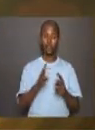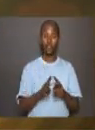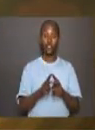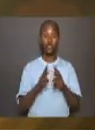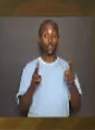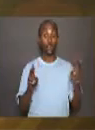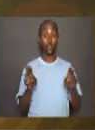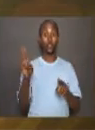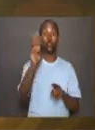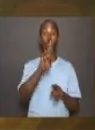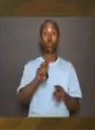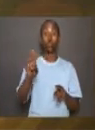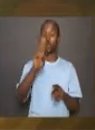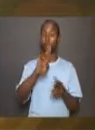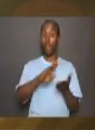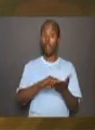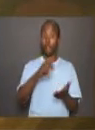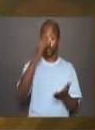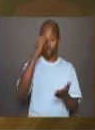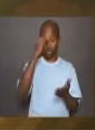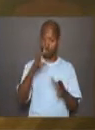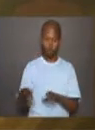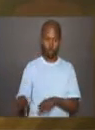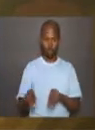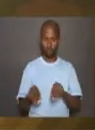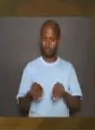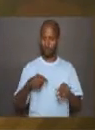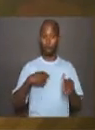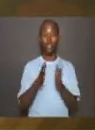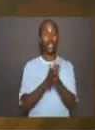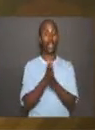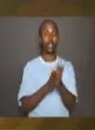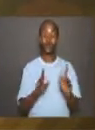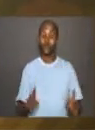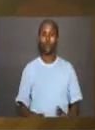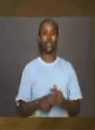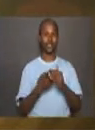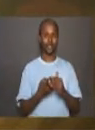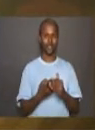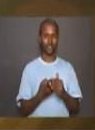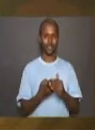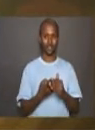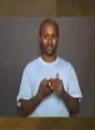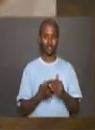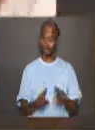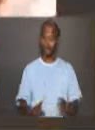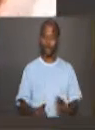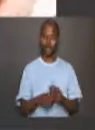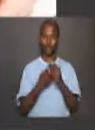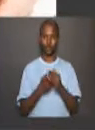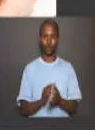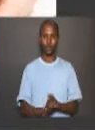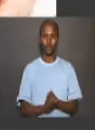very useful lesson, students, and I am eager to begin. Let us get started.